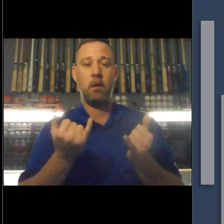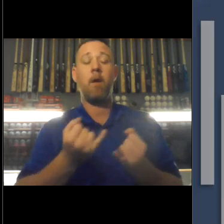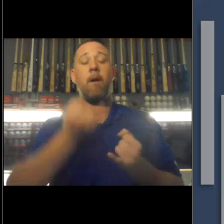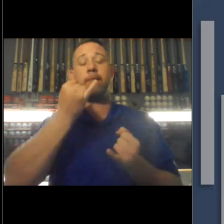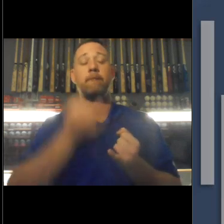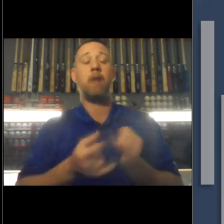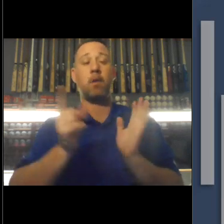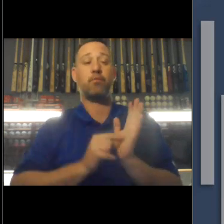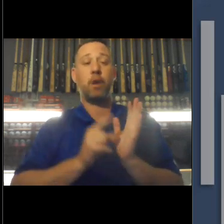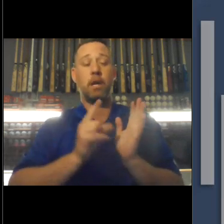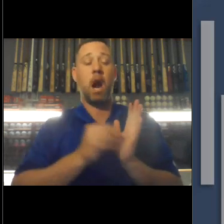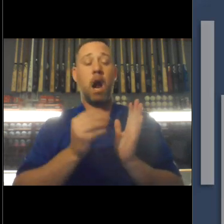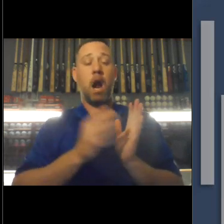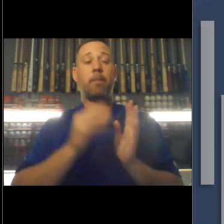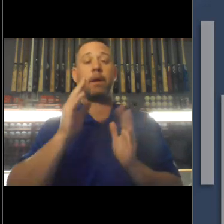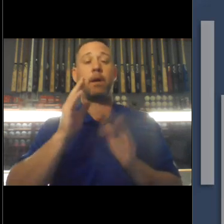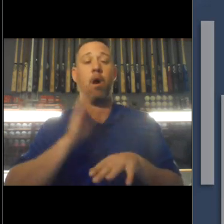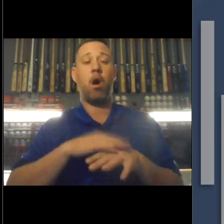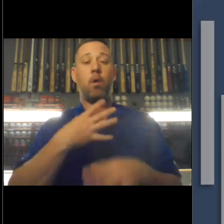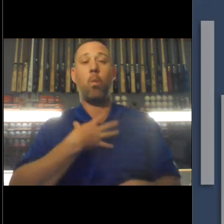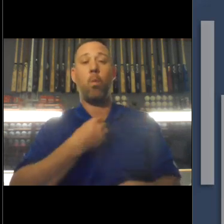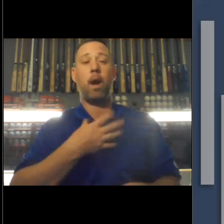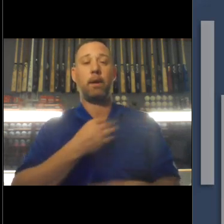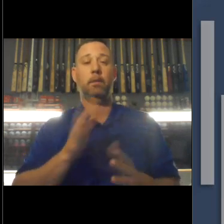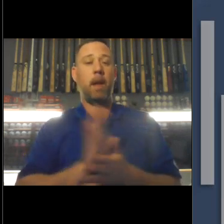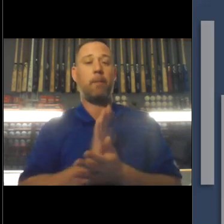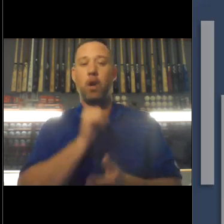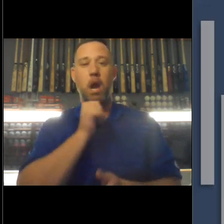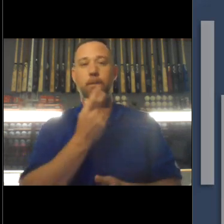print copies are on the white paper, not pink.